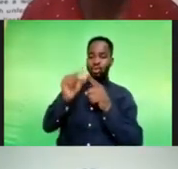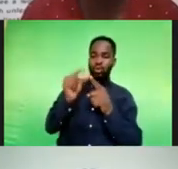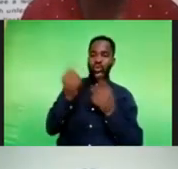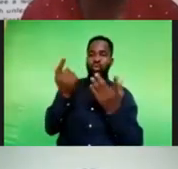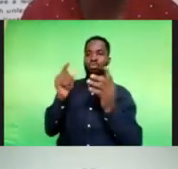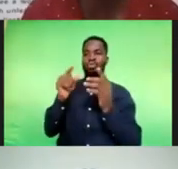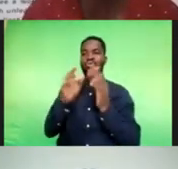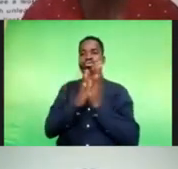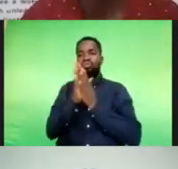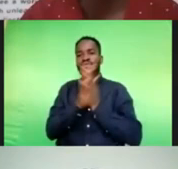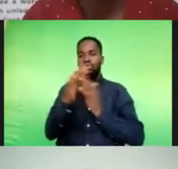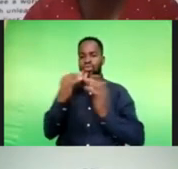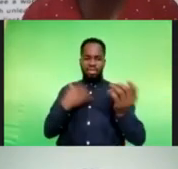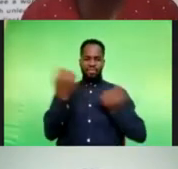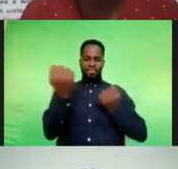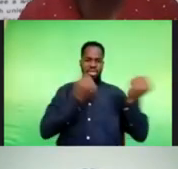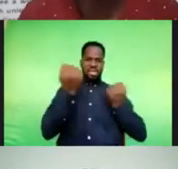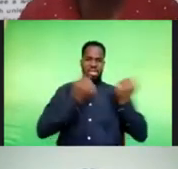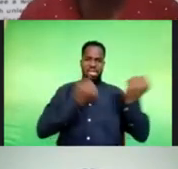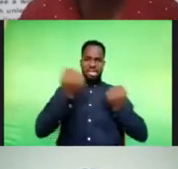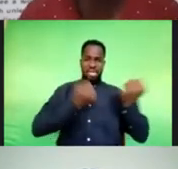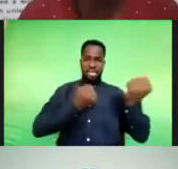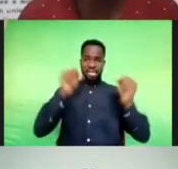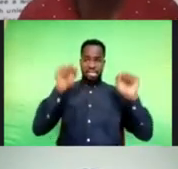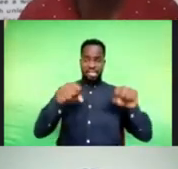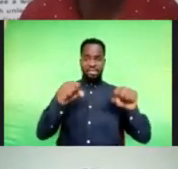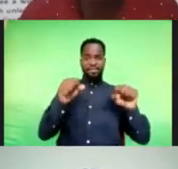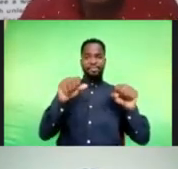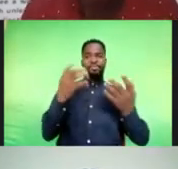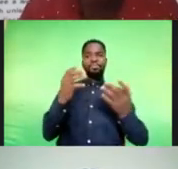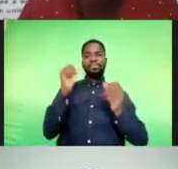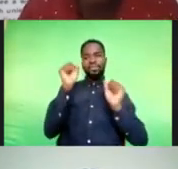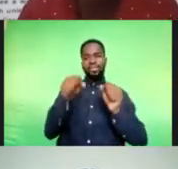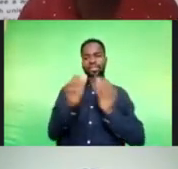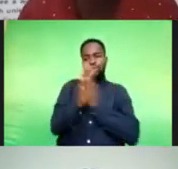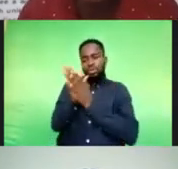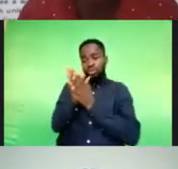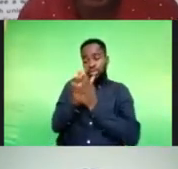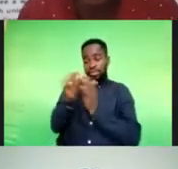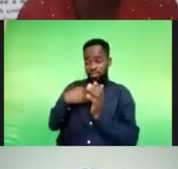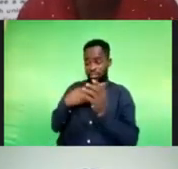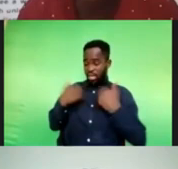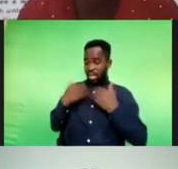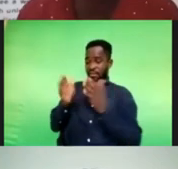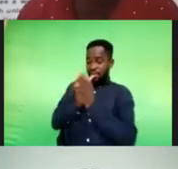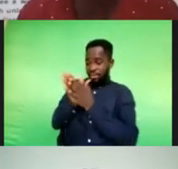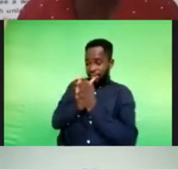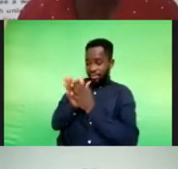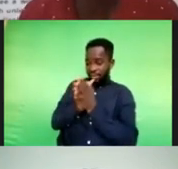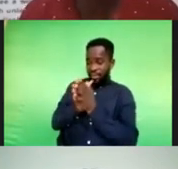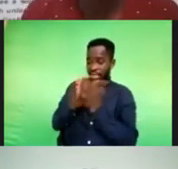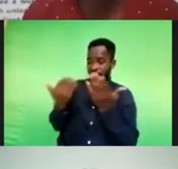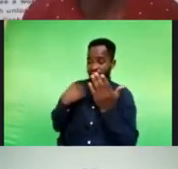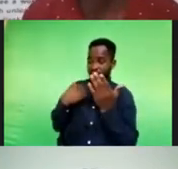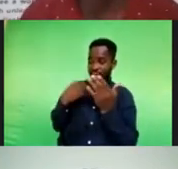love cars, they can talk, and they can, because once they have interest, they have hyper focus in one